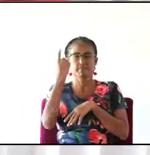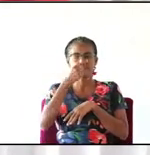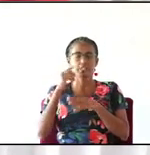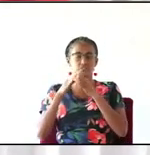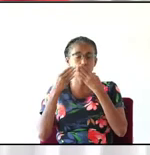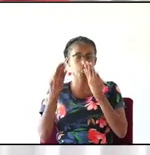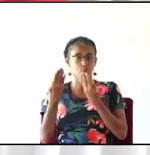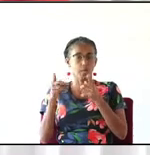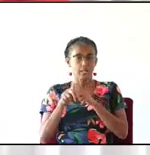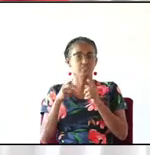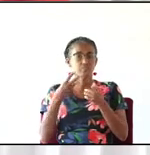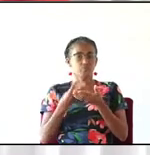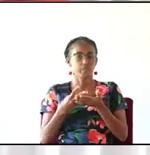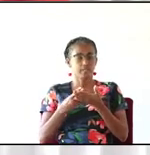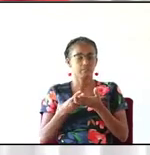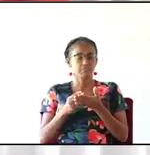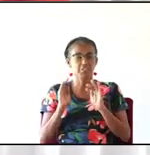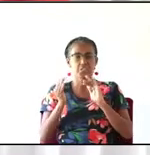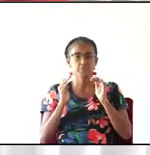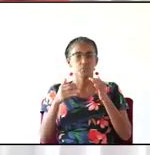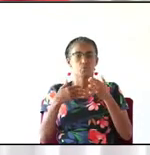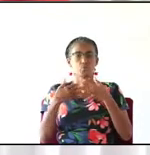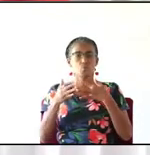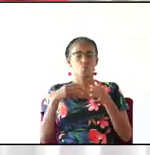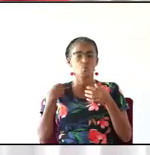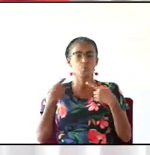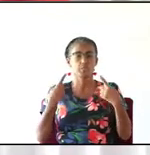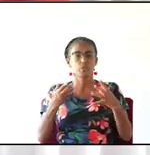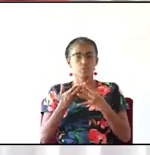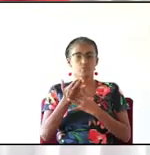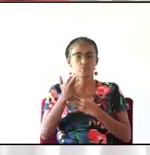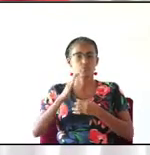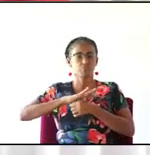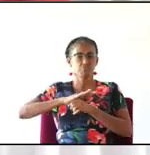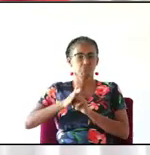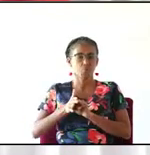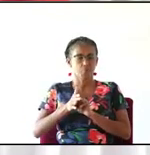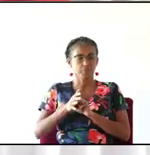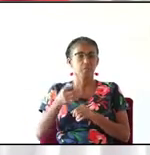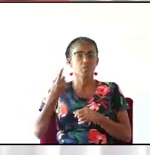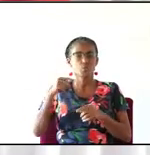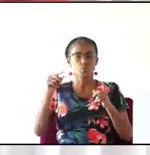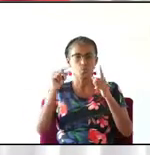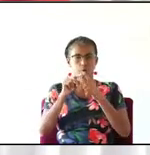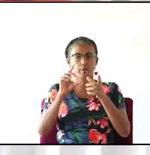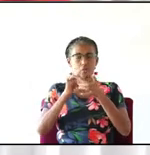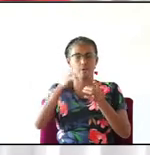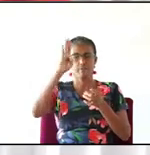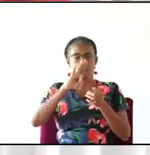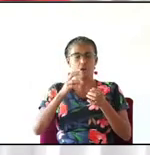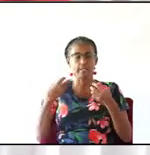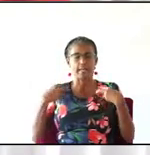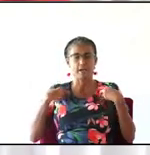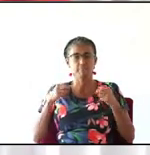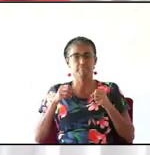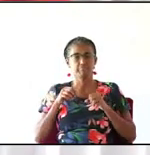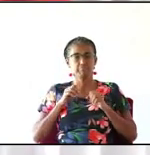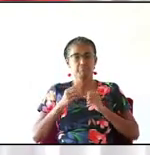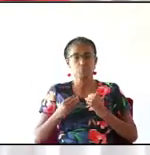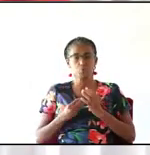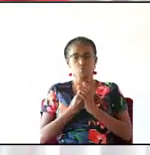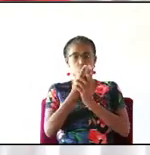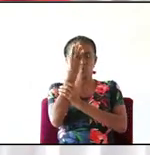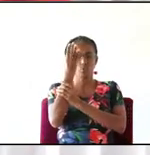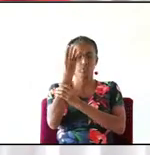even though we are going through the challenges of COVID, the Word of God has expanded and has gone all over the world